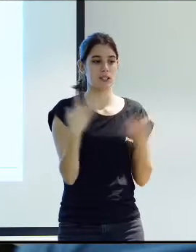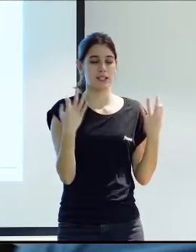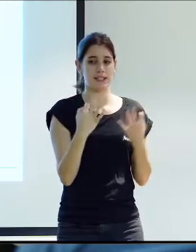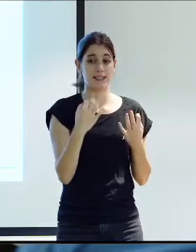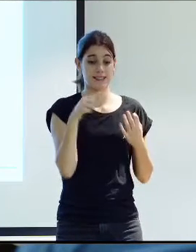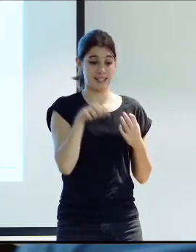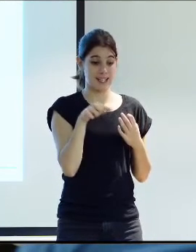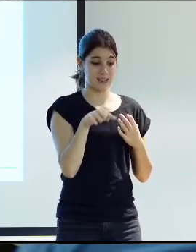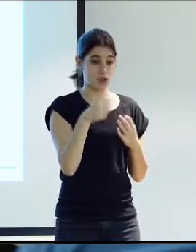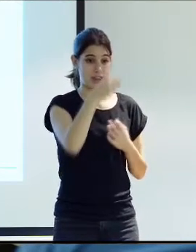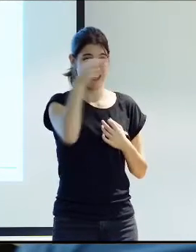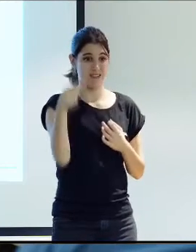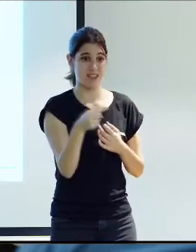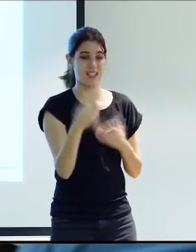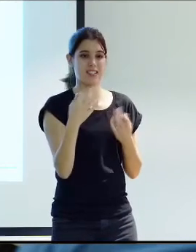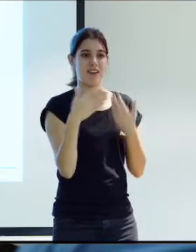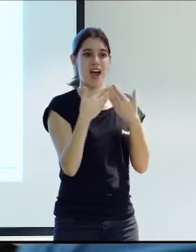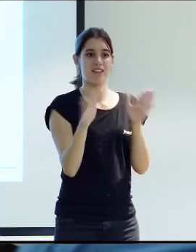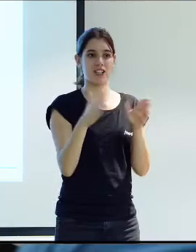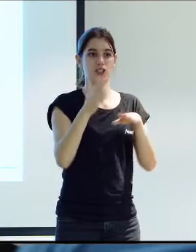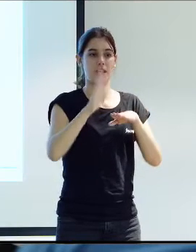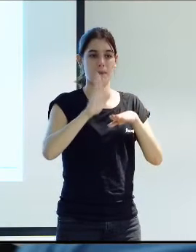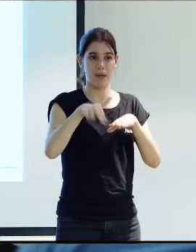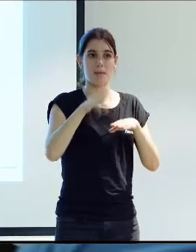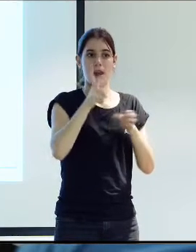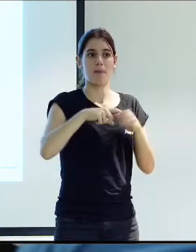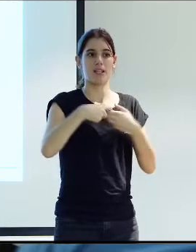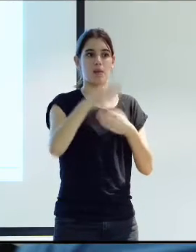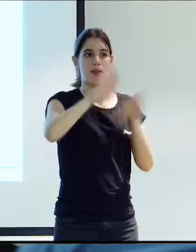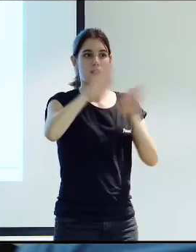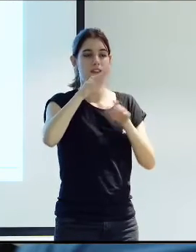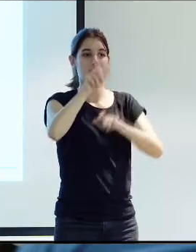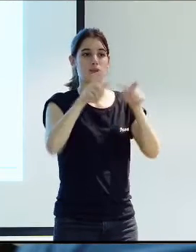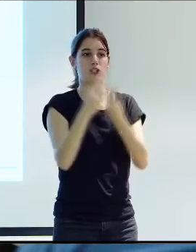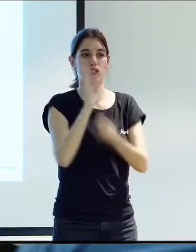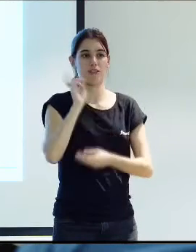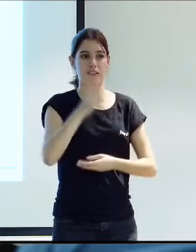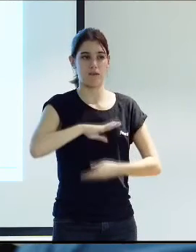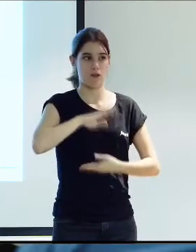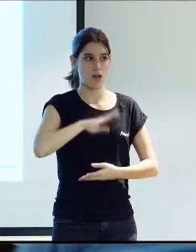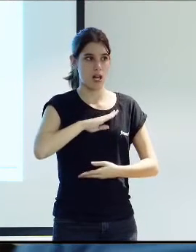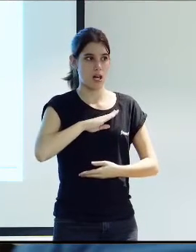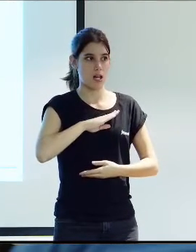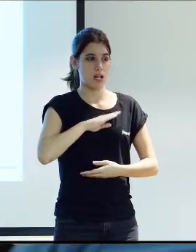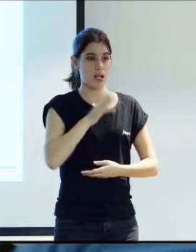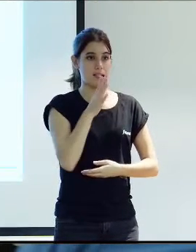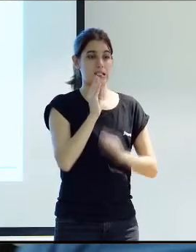the citizens is that this should be open to the participation of all people with functional